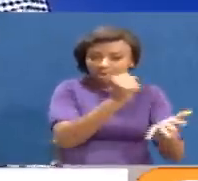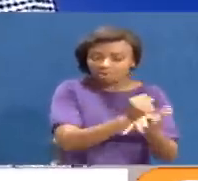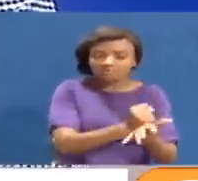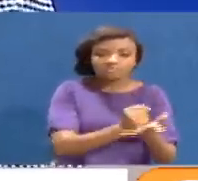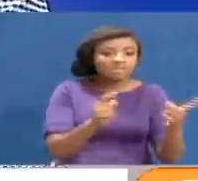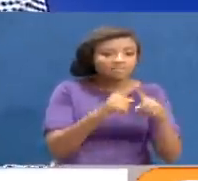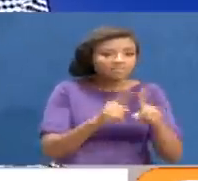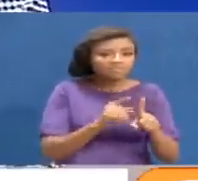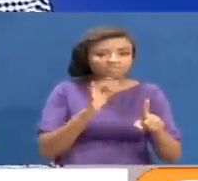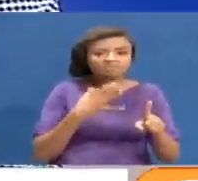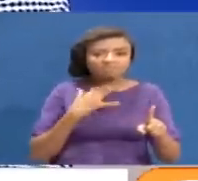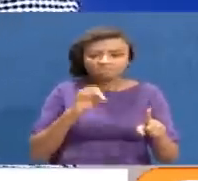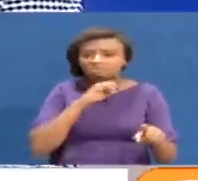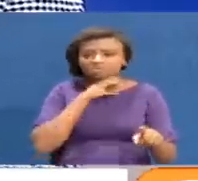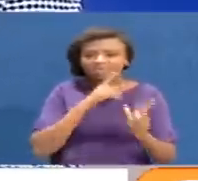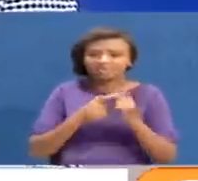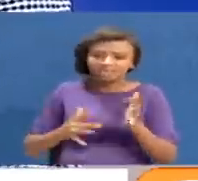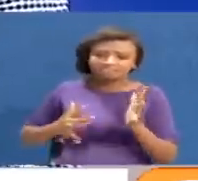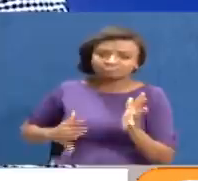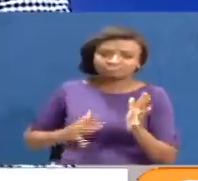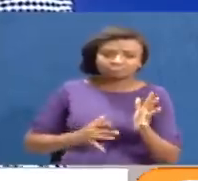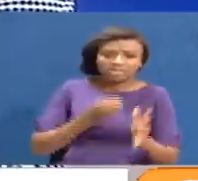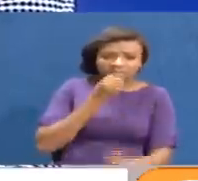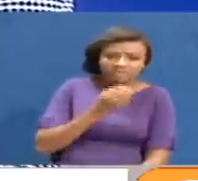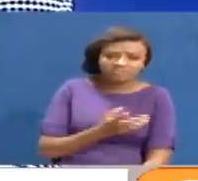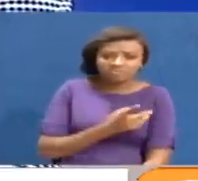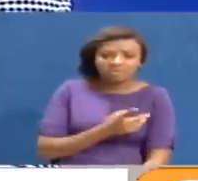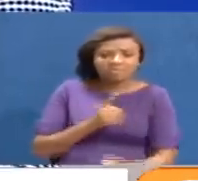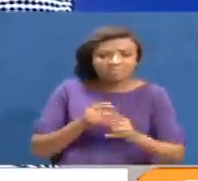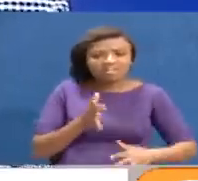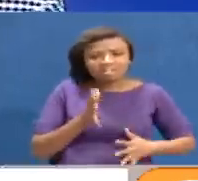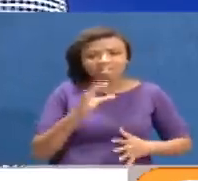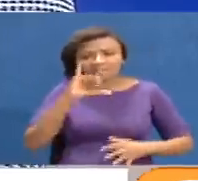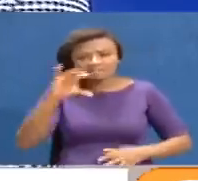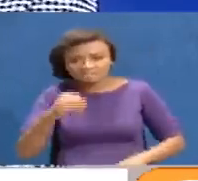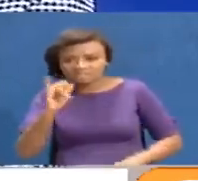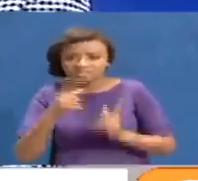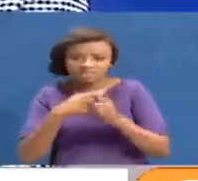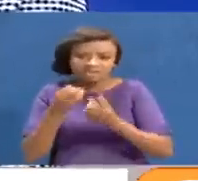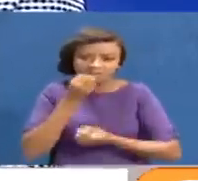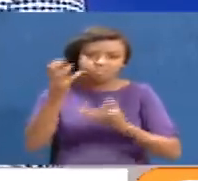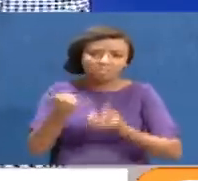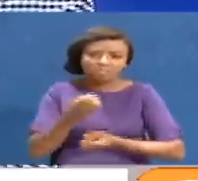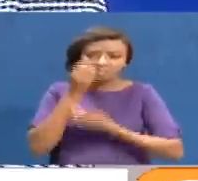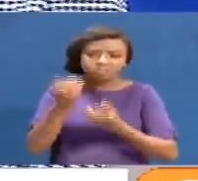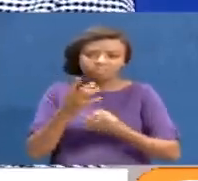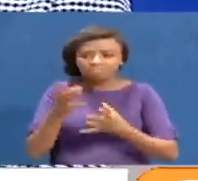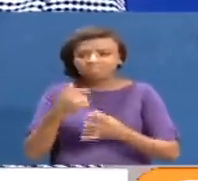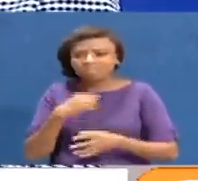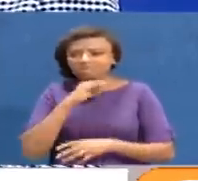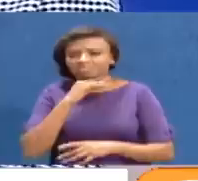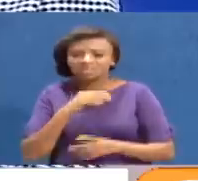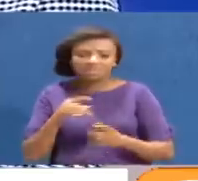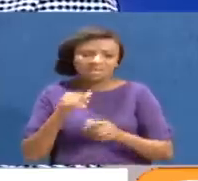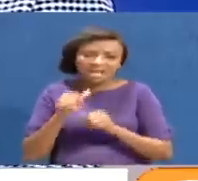court and they want to complain to somebody, they're told to report to the office of the DCJ, right? And they go there, and say, now, how do I complain to